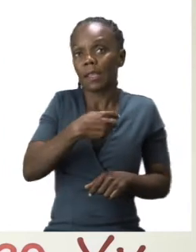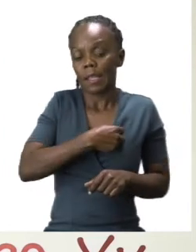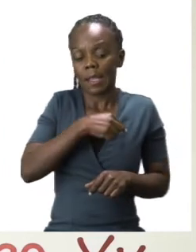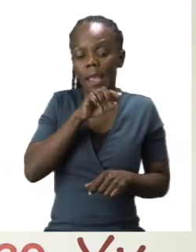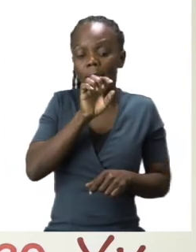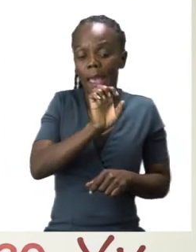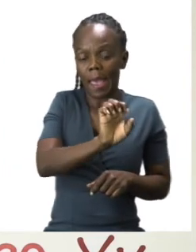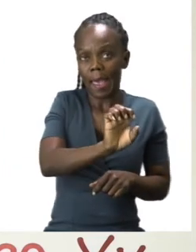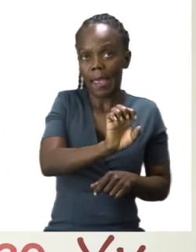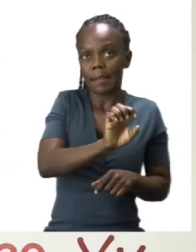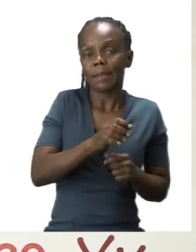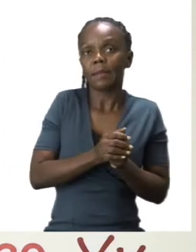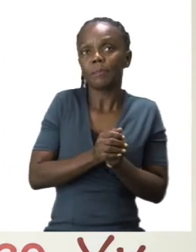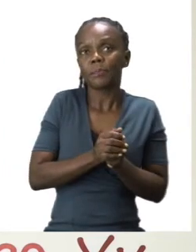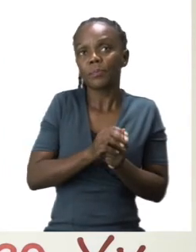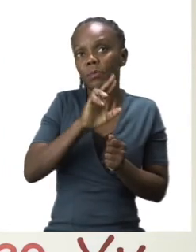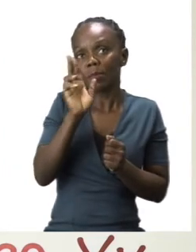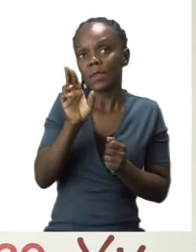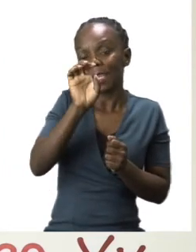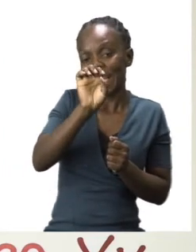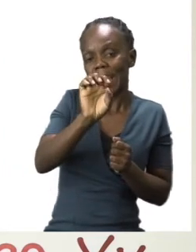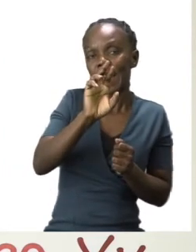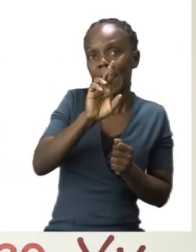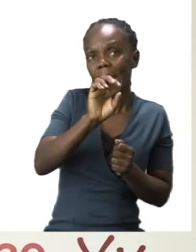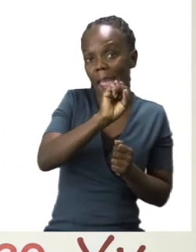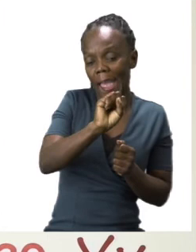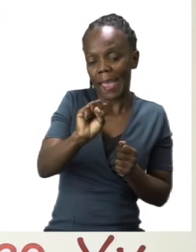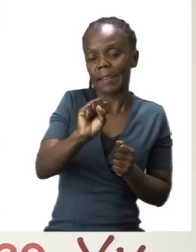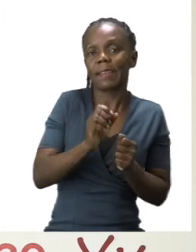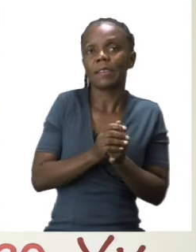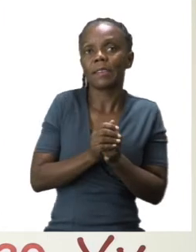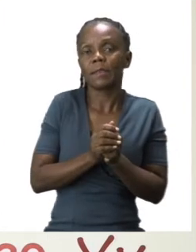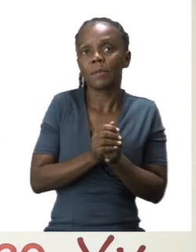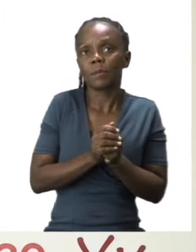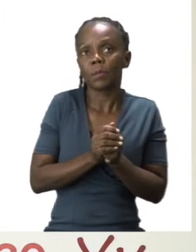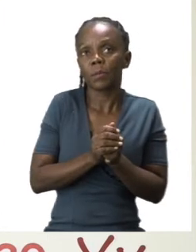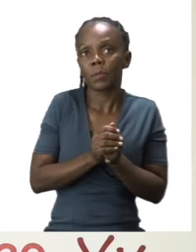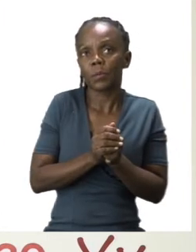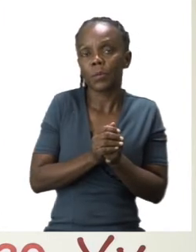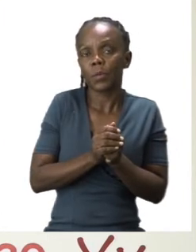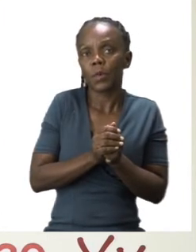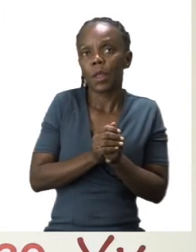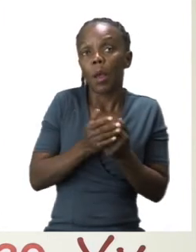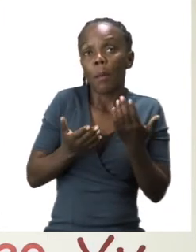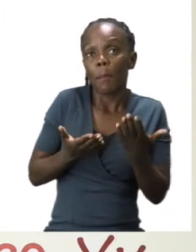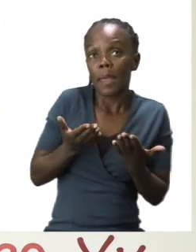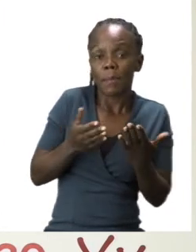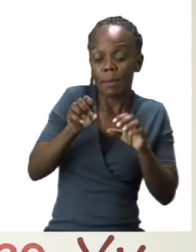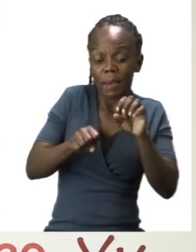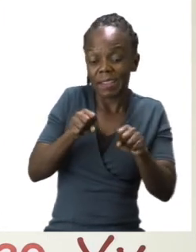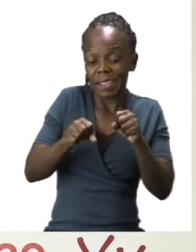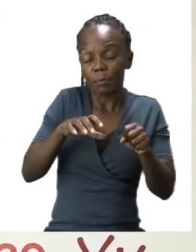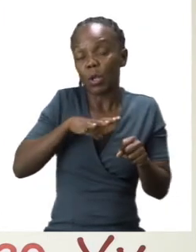hers. Good job. But if the bicycle belongs to a group of